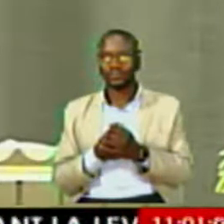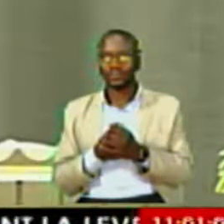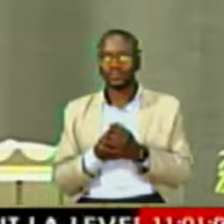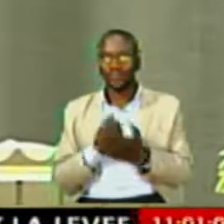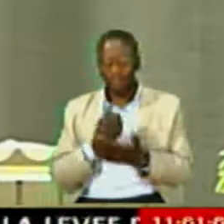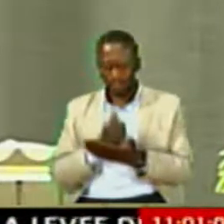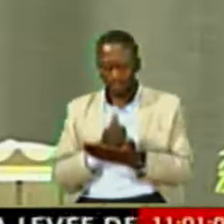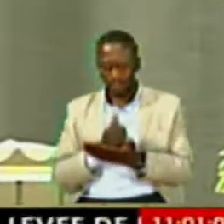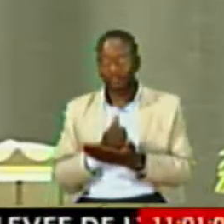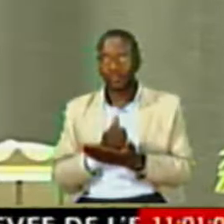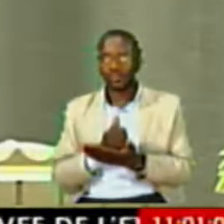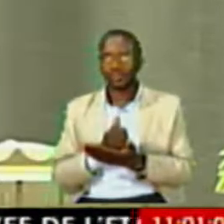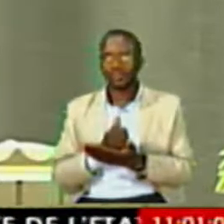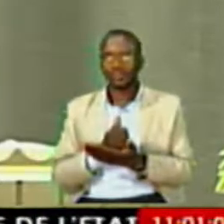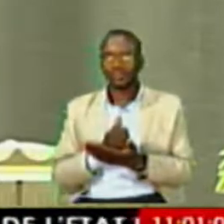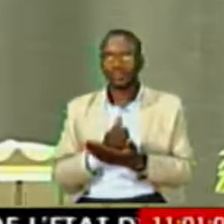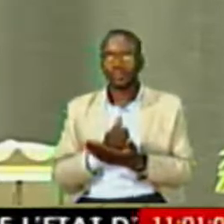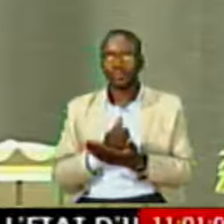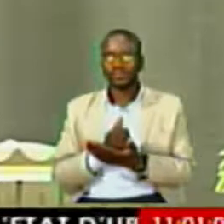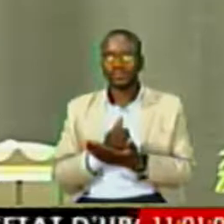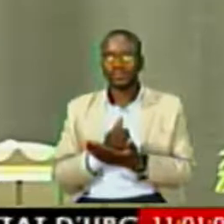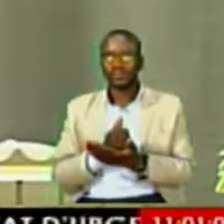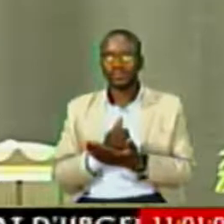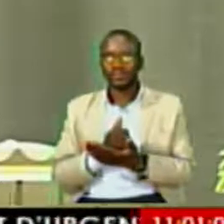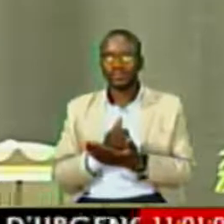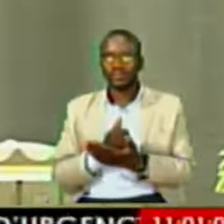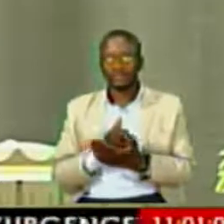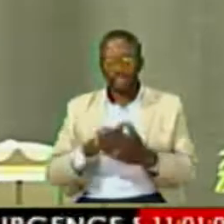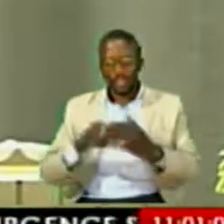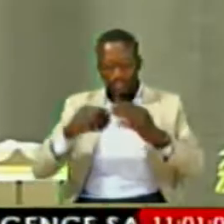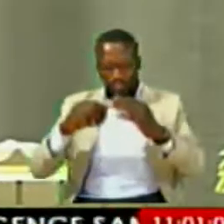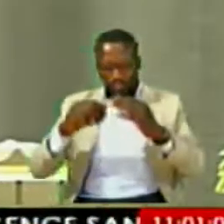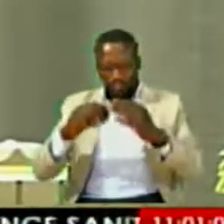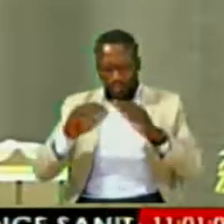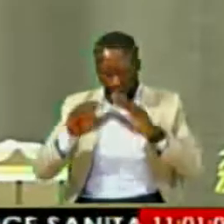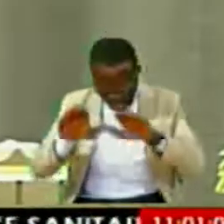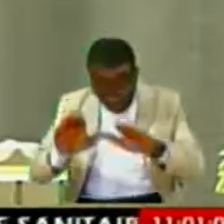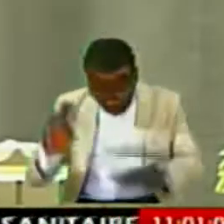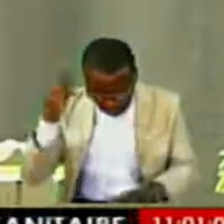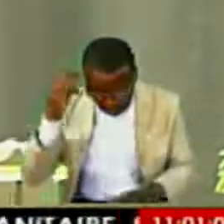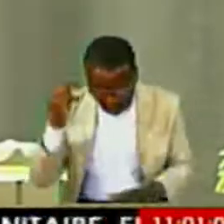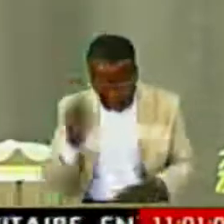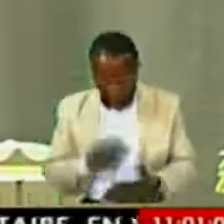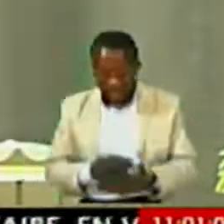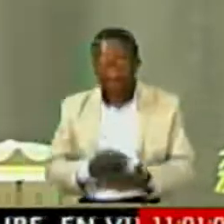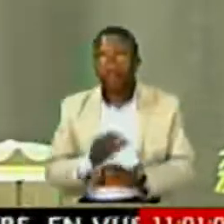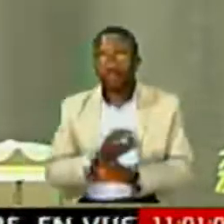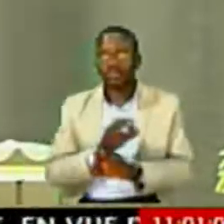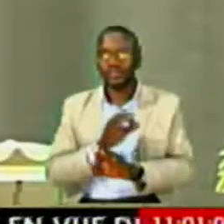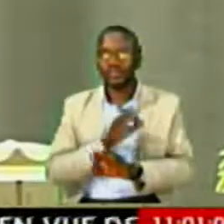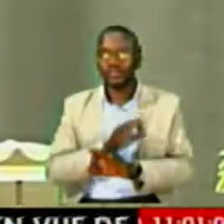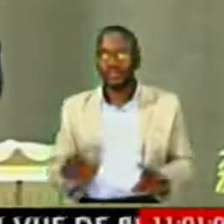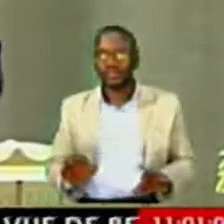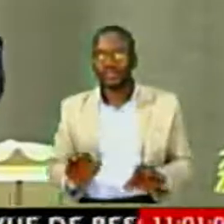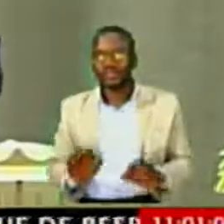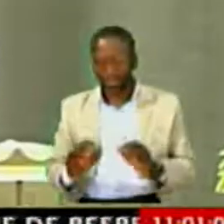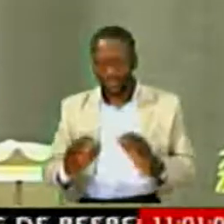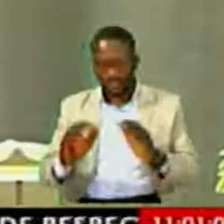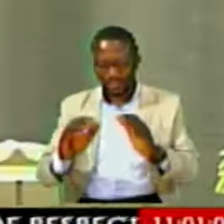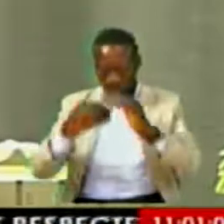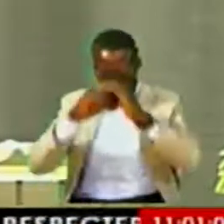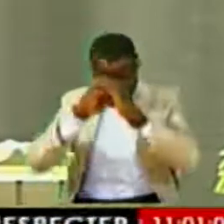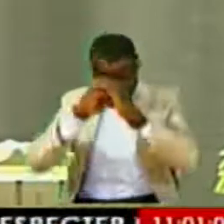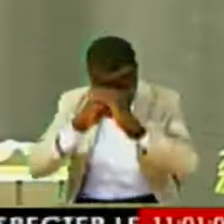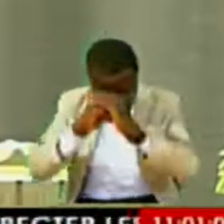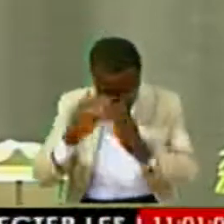Amen. Amen. Inclinons nos têtes, l'état. Bow your heads, time is over. Inclinons nos têtes. Just bow